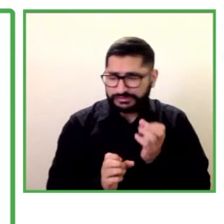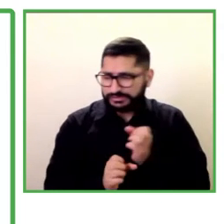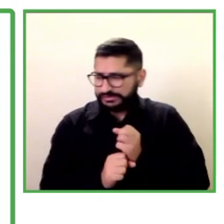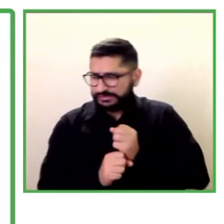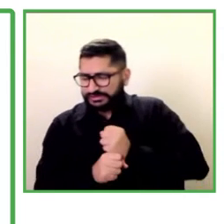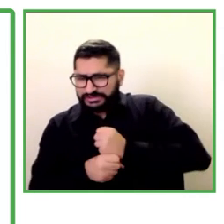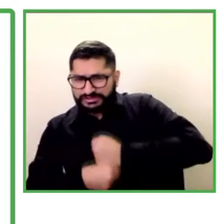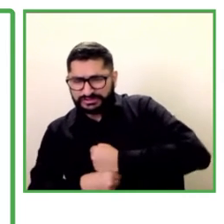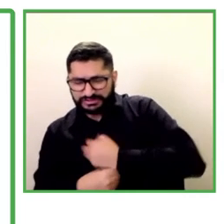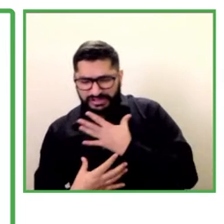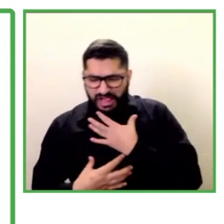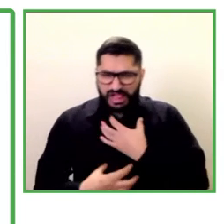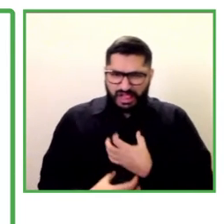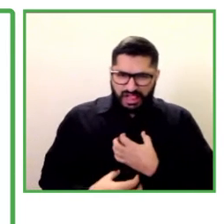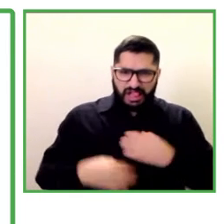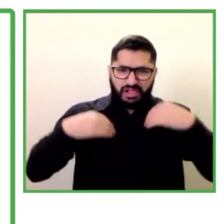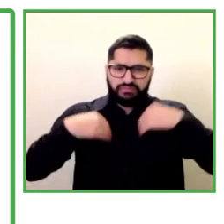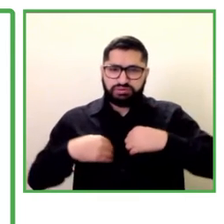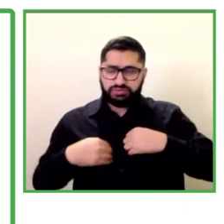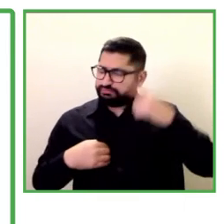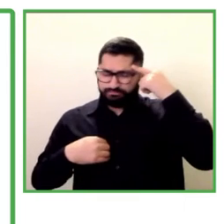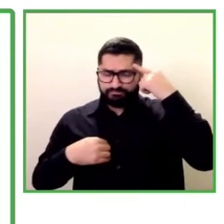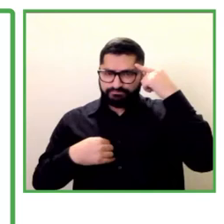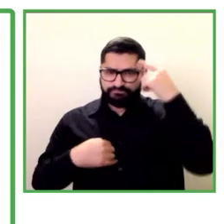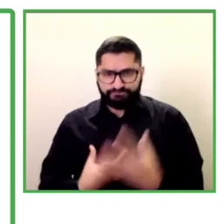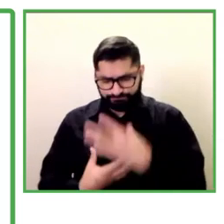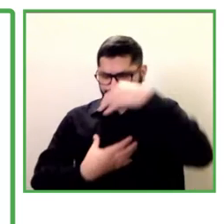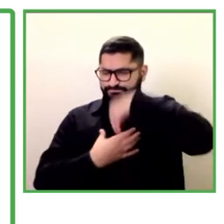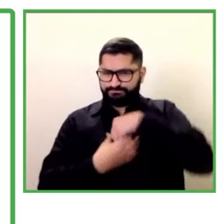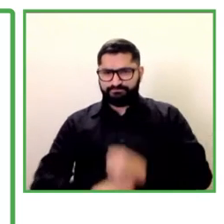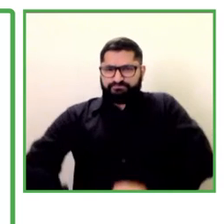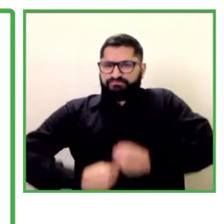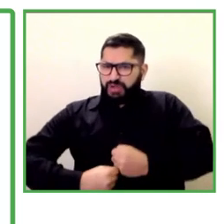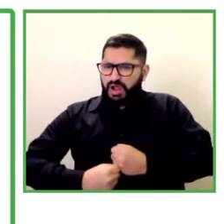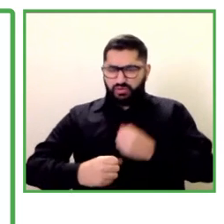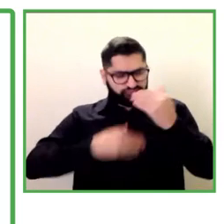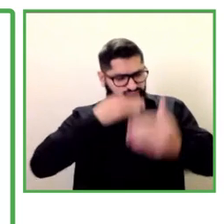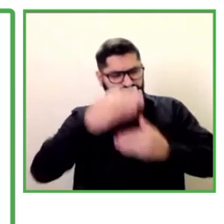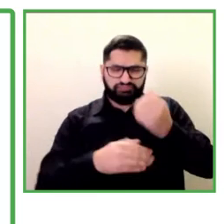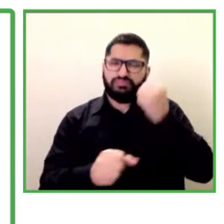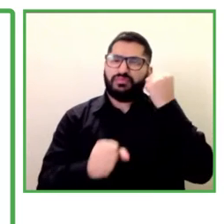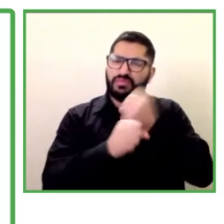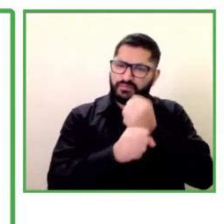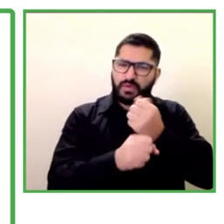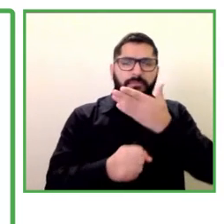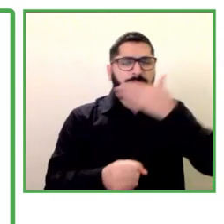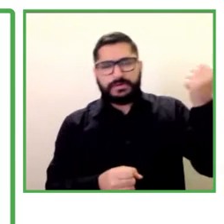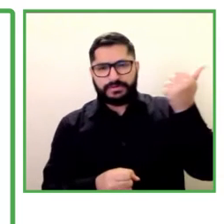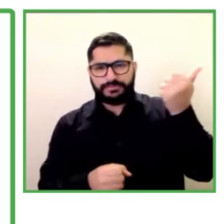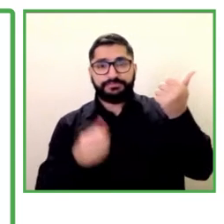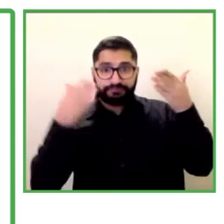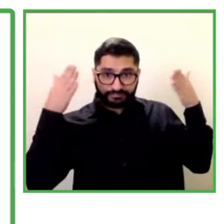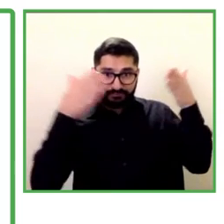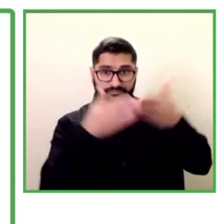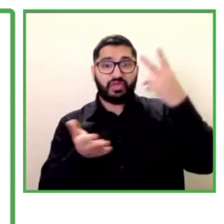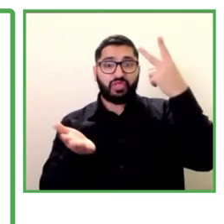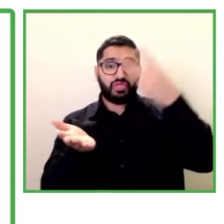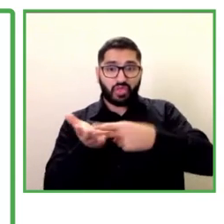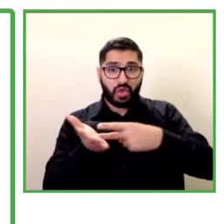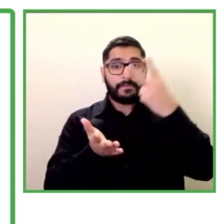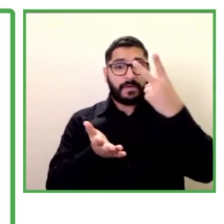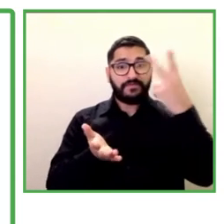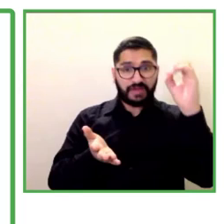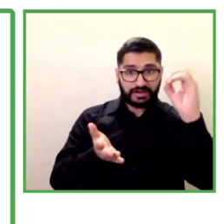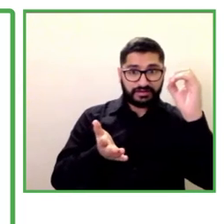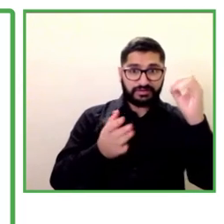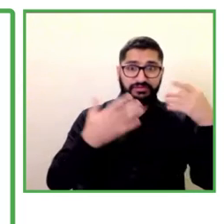interview, for example, they can acquire that and they can apply for a better job. contactado ya a más de 9,400 personas con